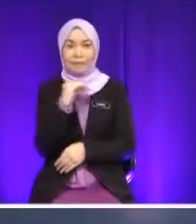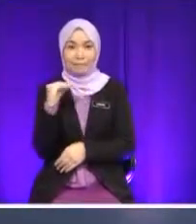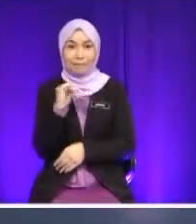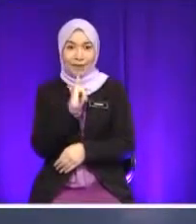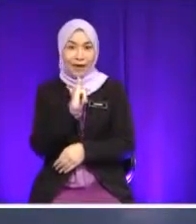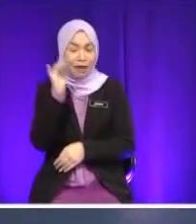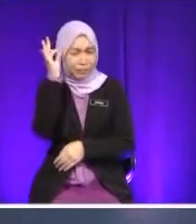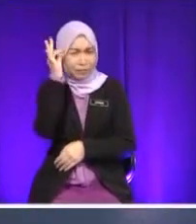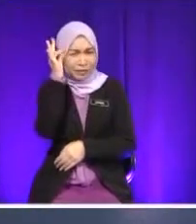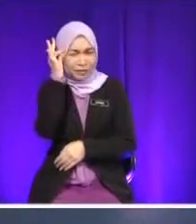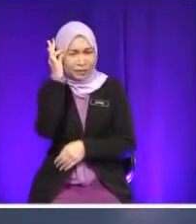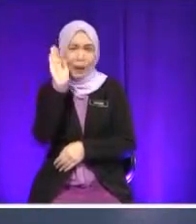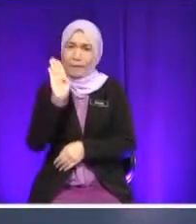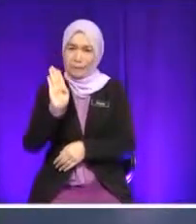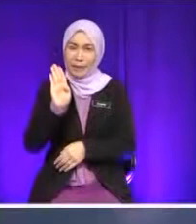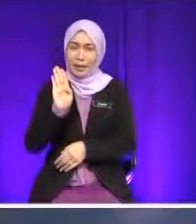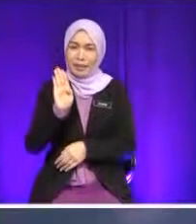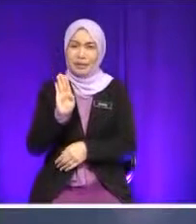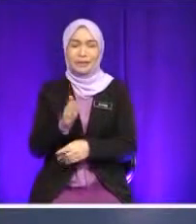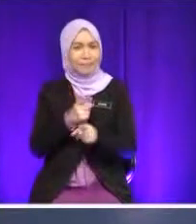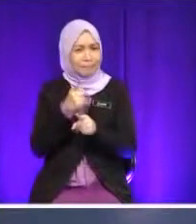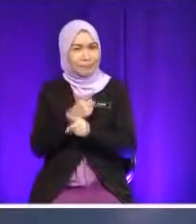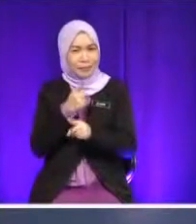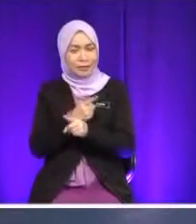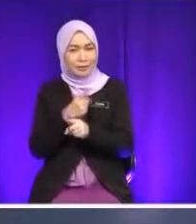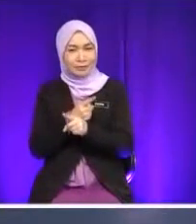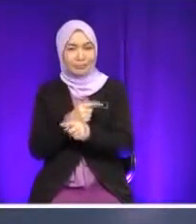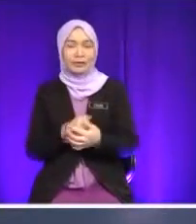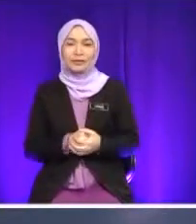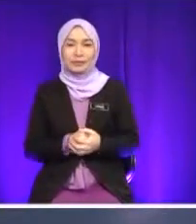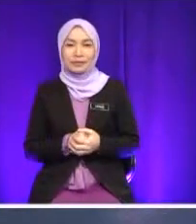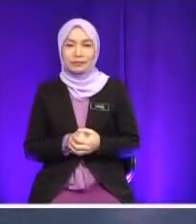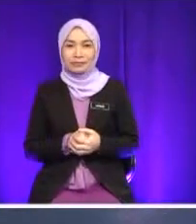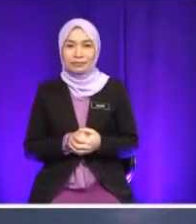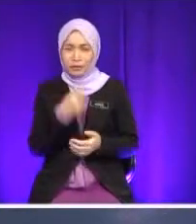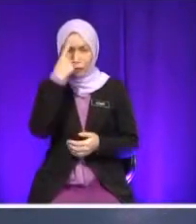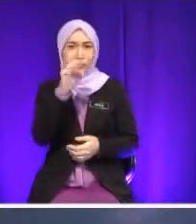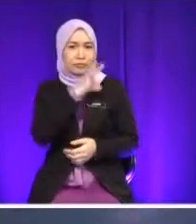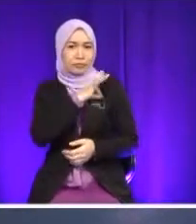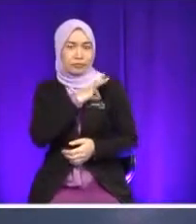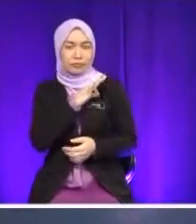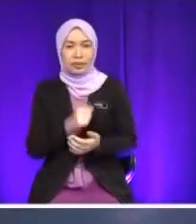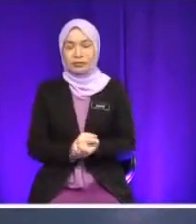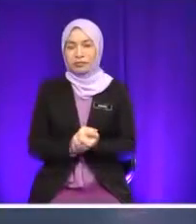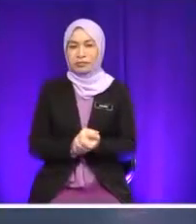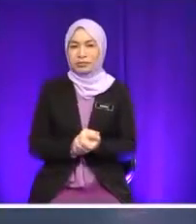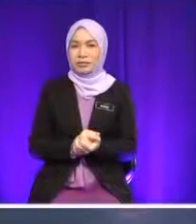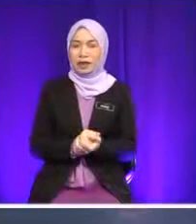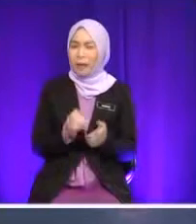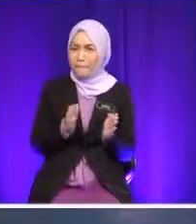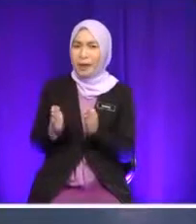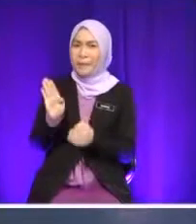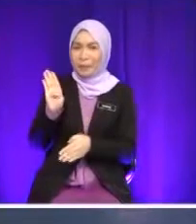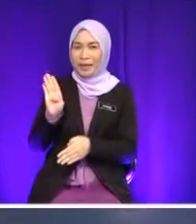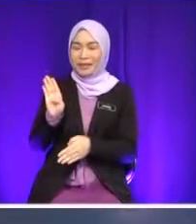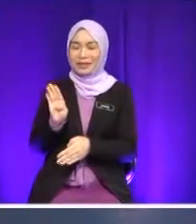is the plan for us to increase our profits. I see, but I think Plan A is quite good though. No, Plan Are B you sure? is definitely